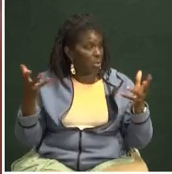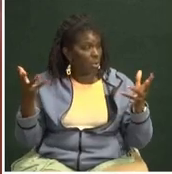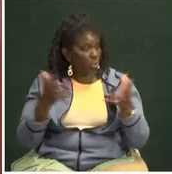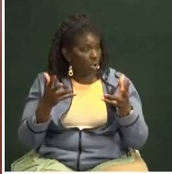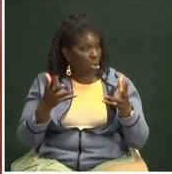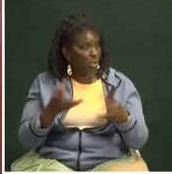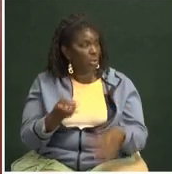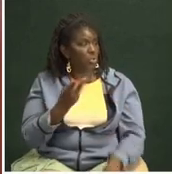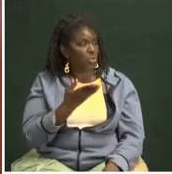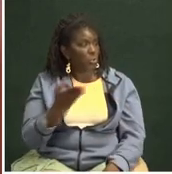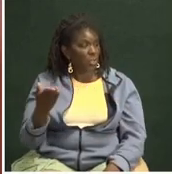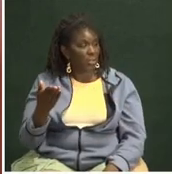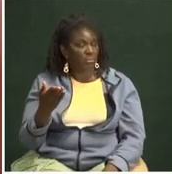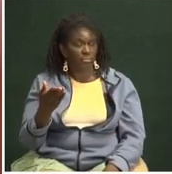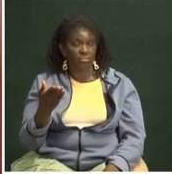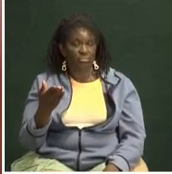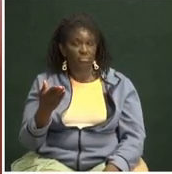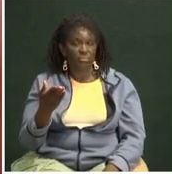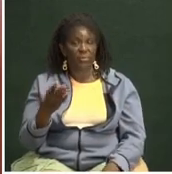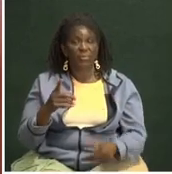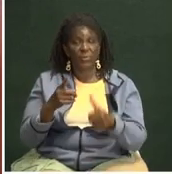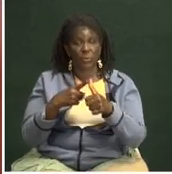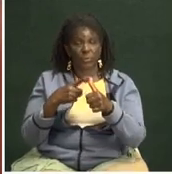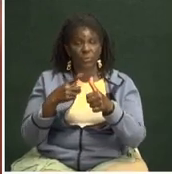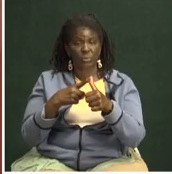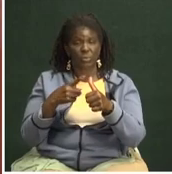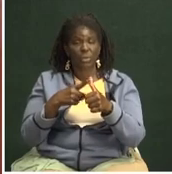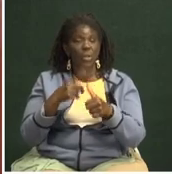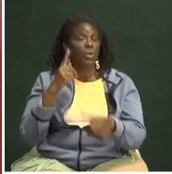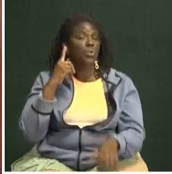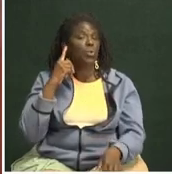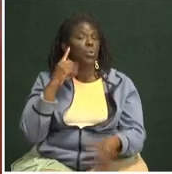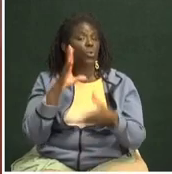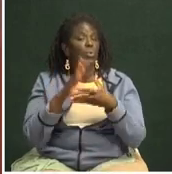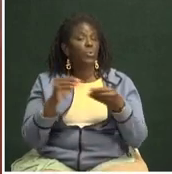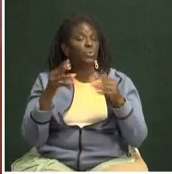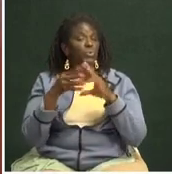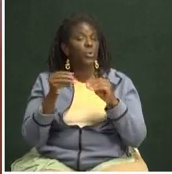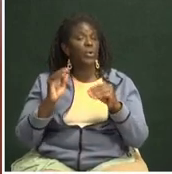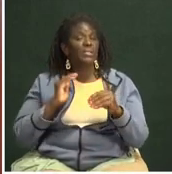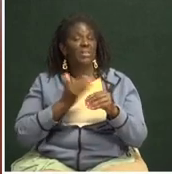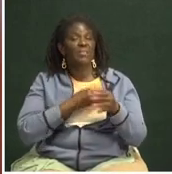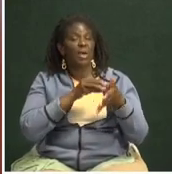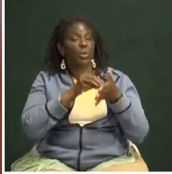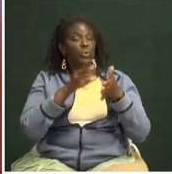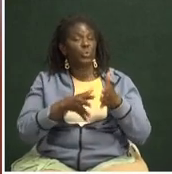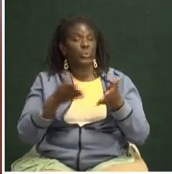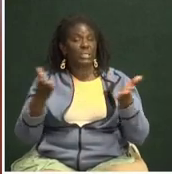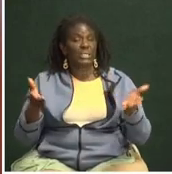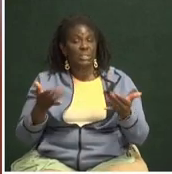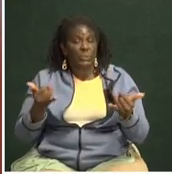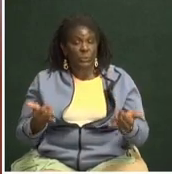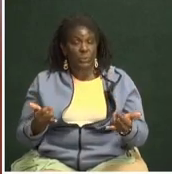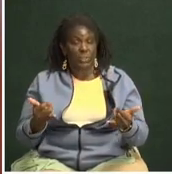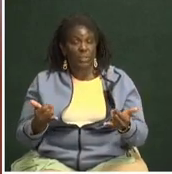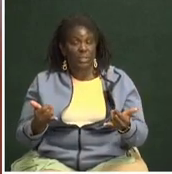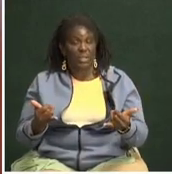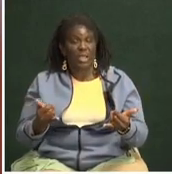two things for your charge. First, you heard the stories of our students here tonight.